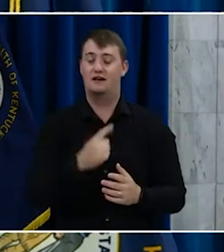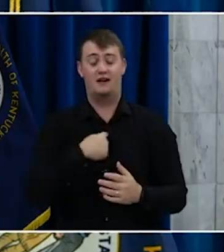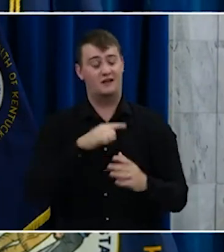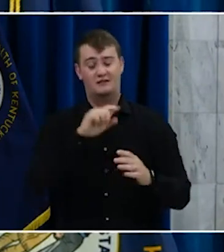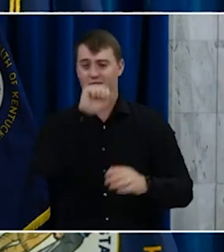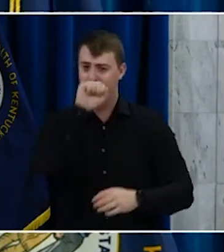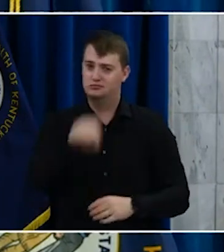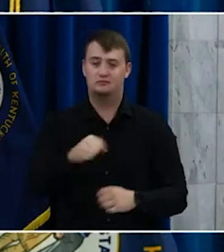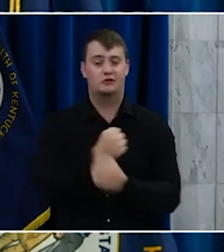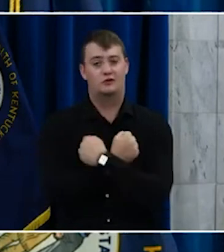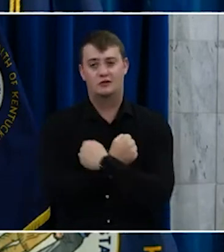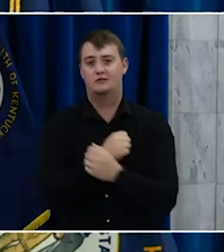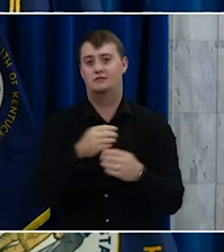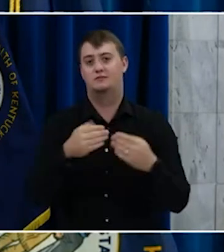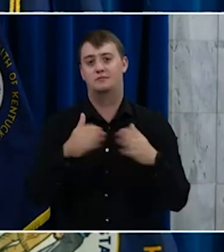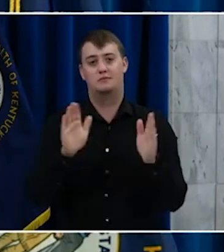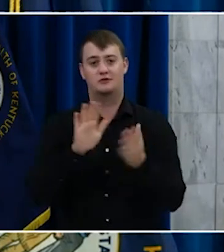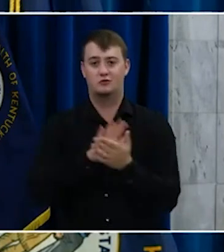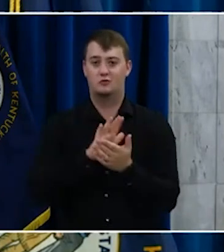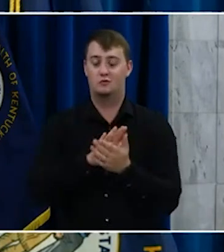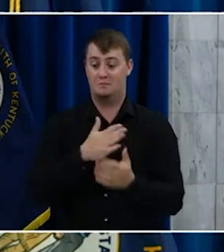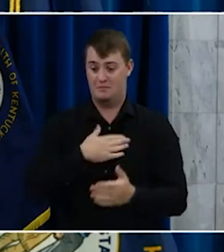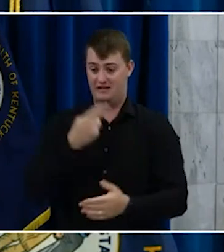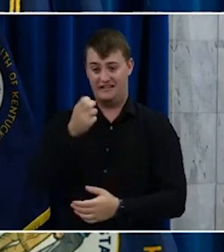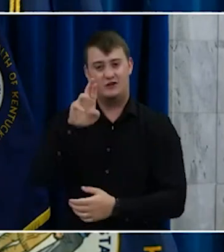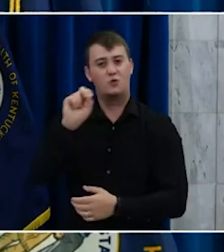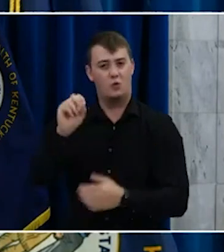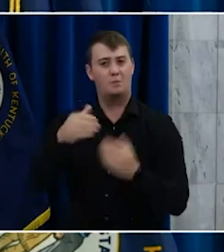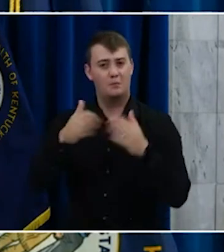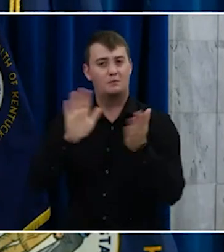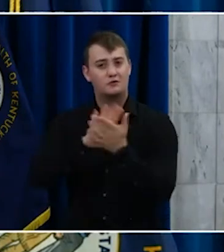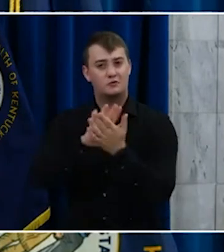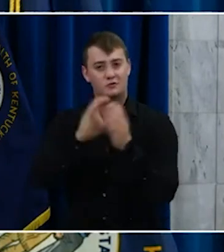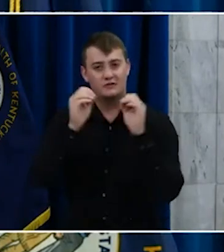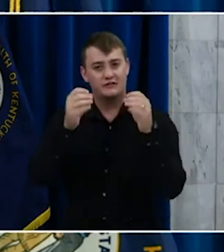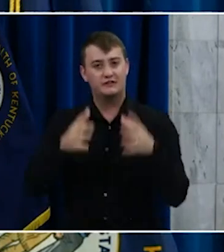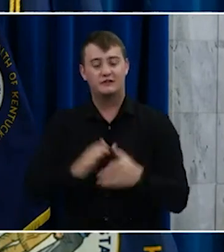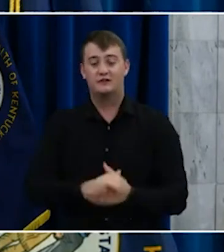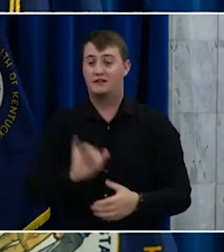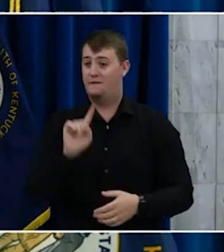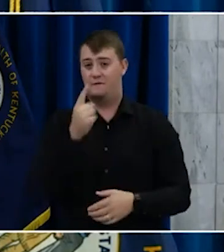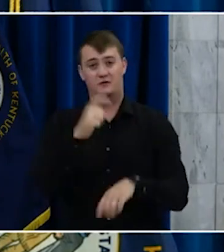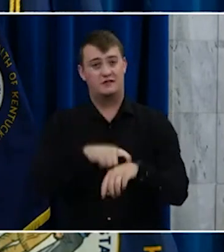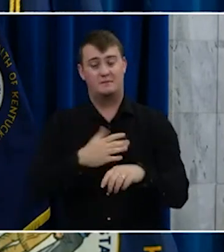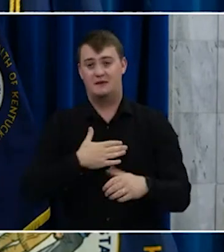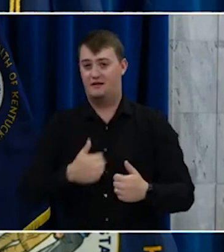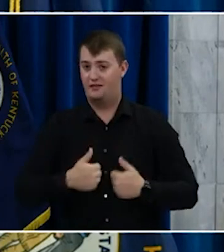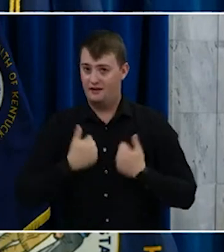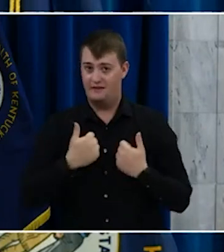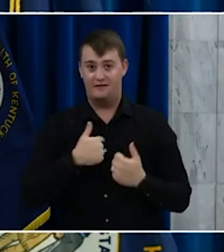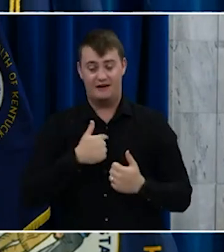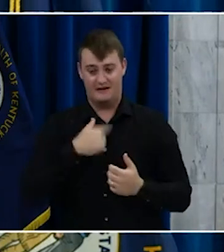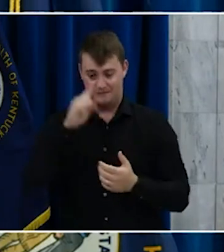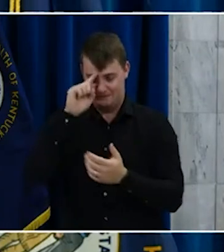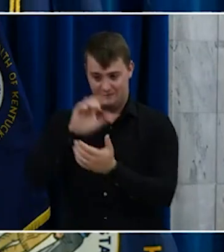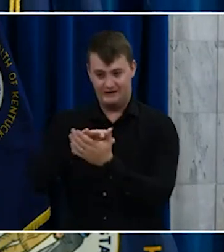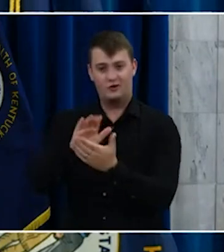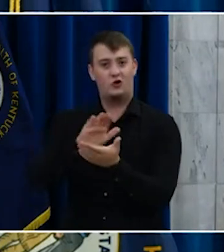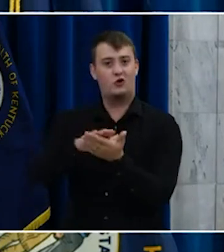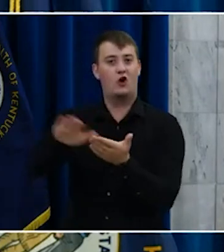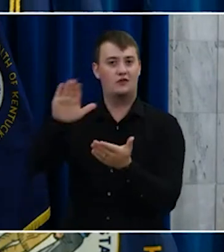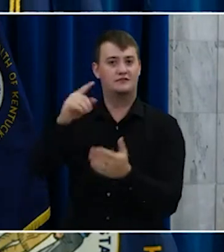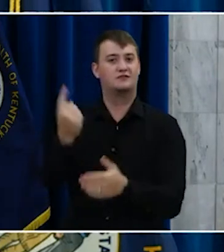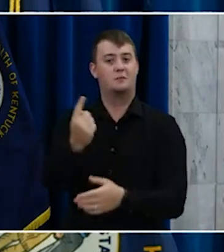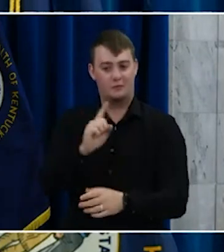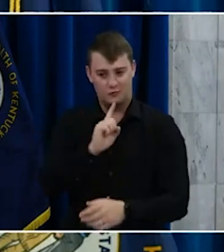public schools. My heroes growing up were public school teachers. It was the first time in my life I ever believed that college was something